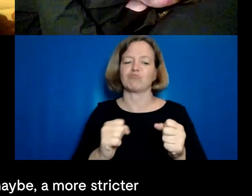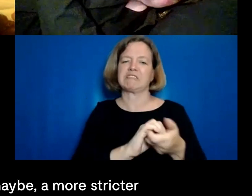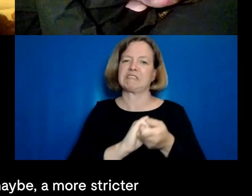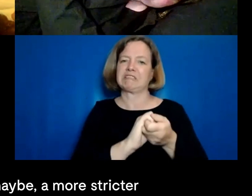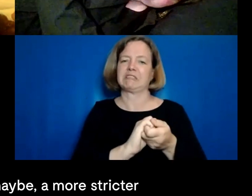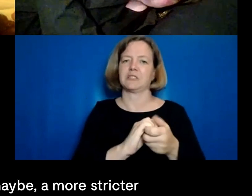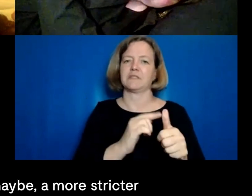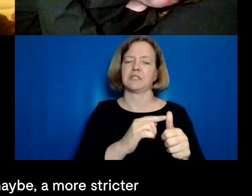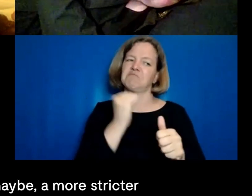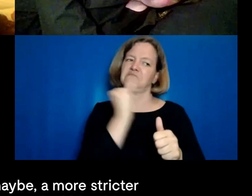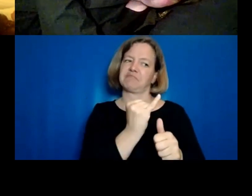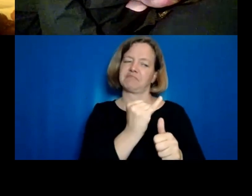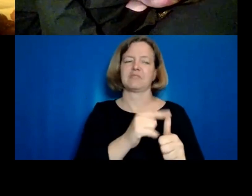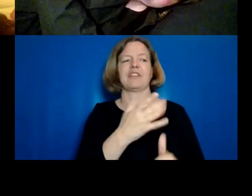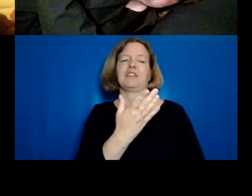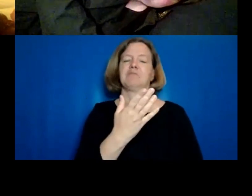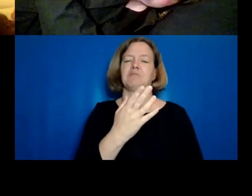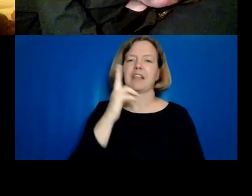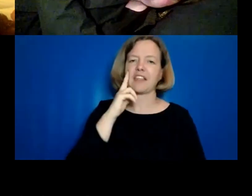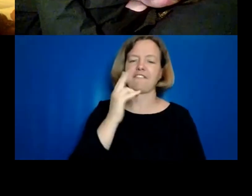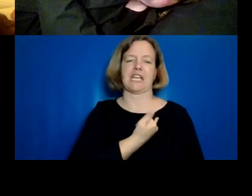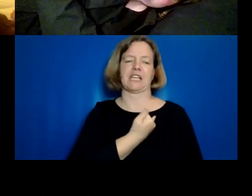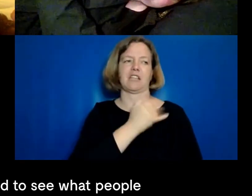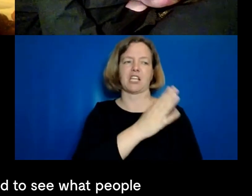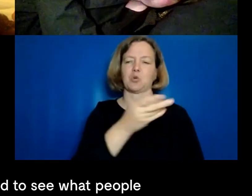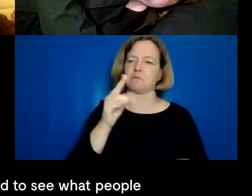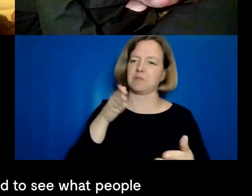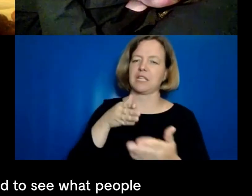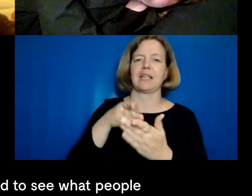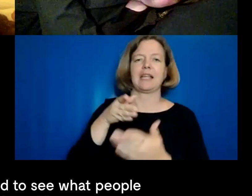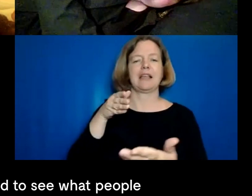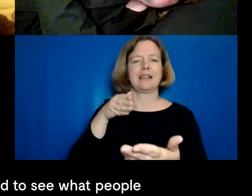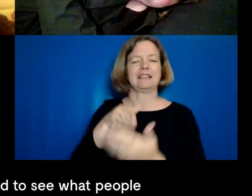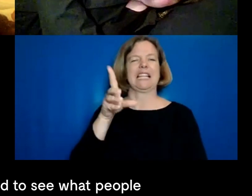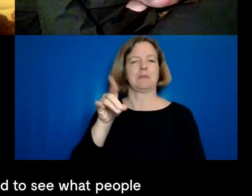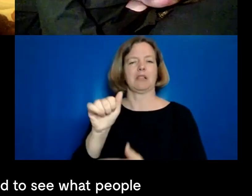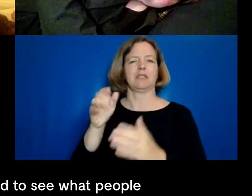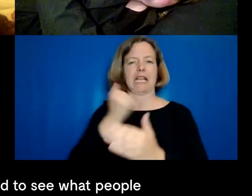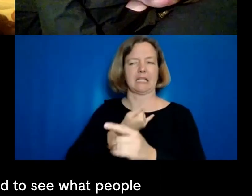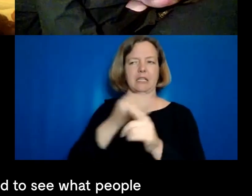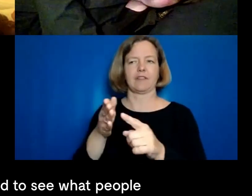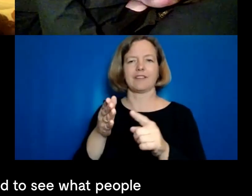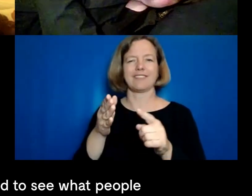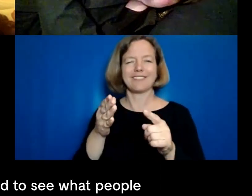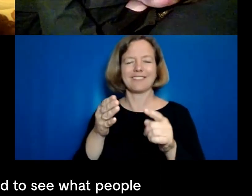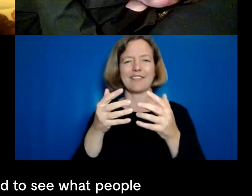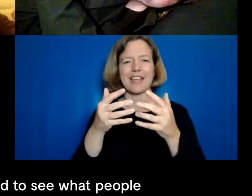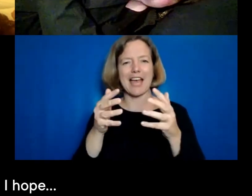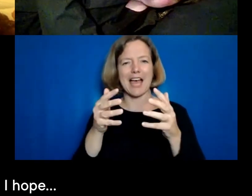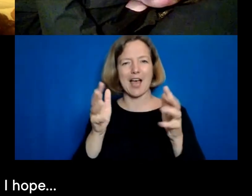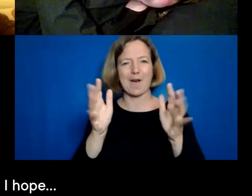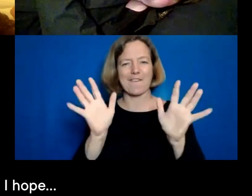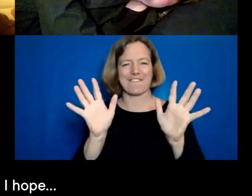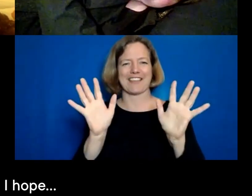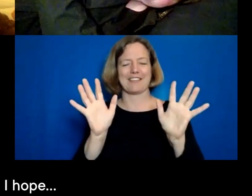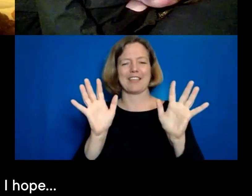deaf identities. What's next? I'm just so excited to see what people are going to be bringing to the conversation,